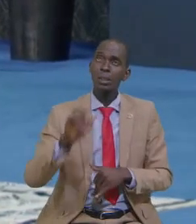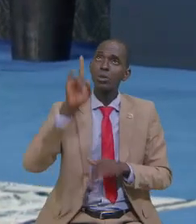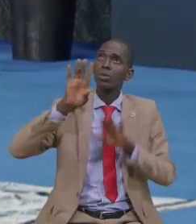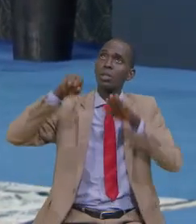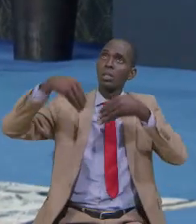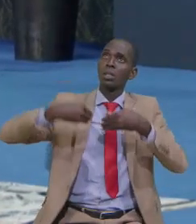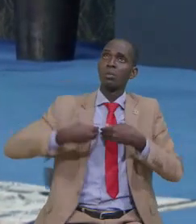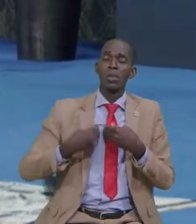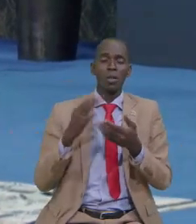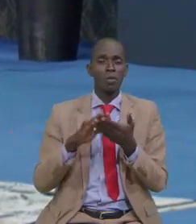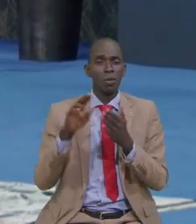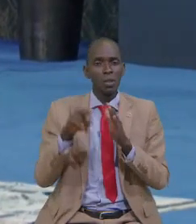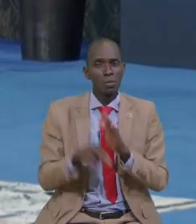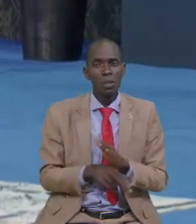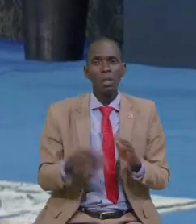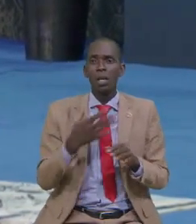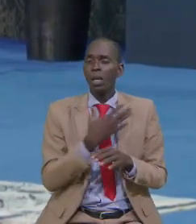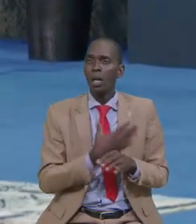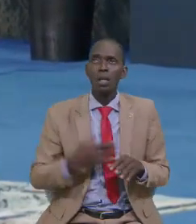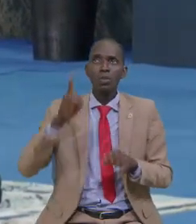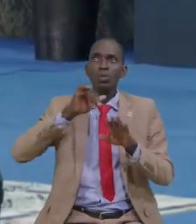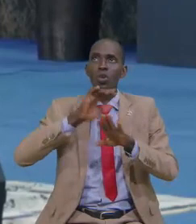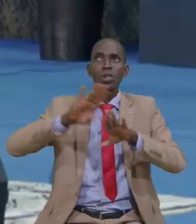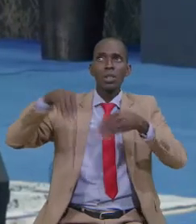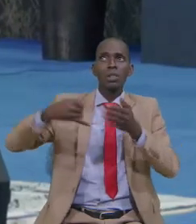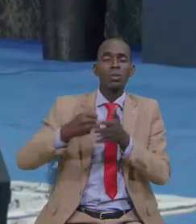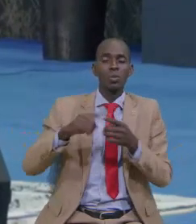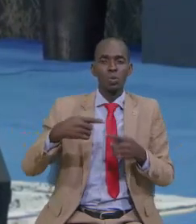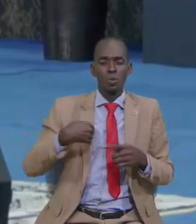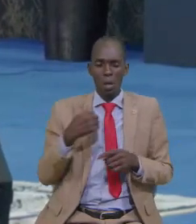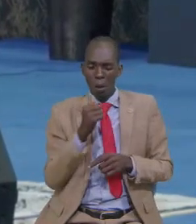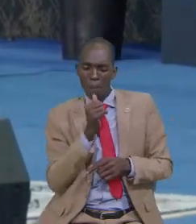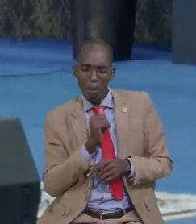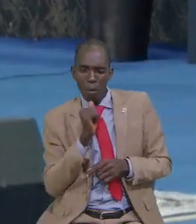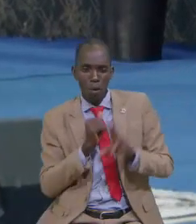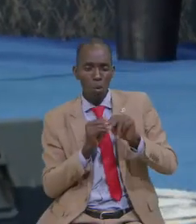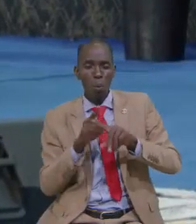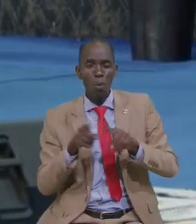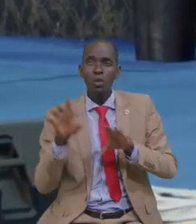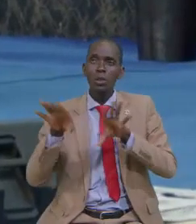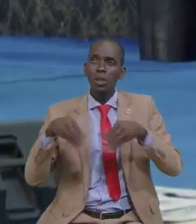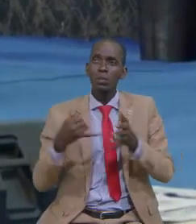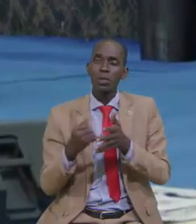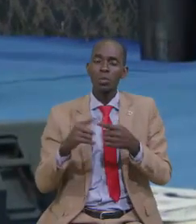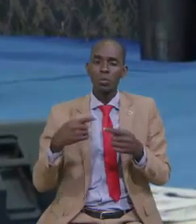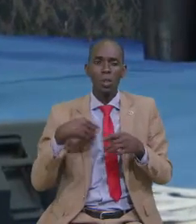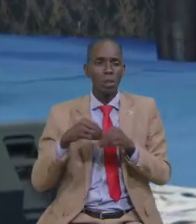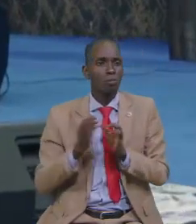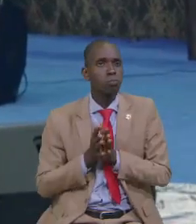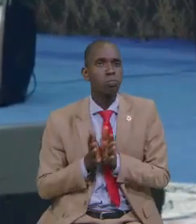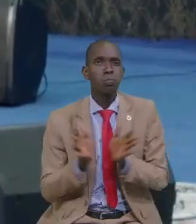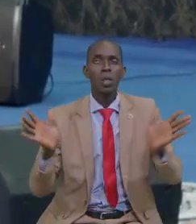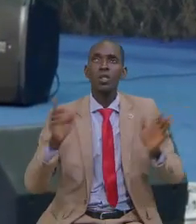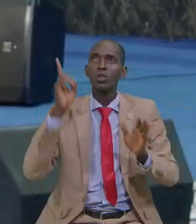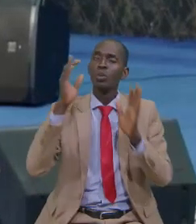you don't offer it privately, right there in the public, in the open. You said, Father, forgive